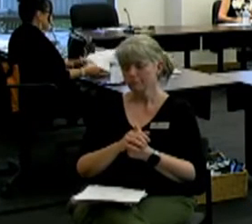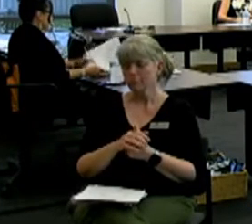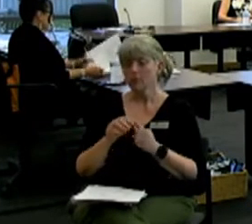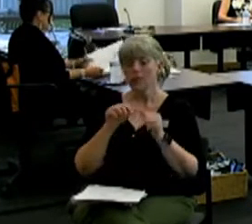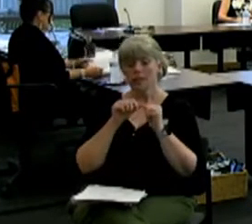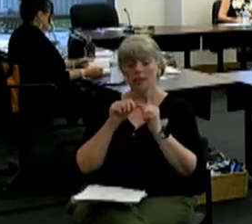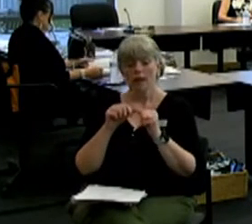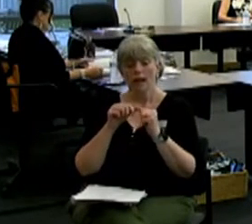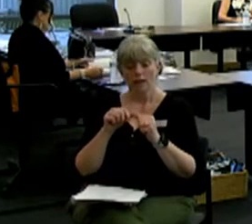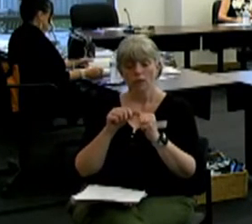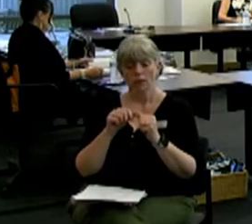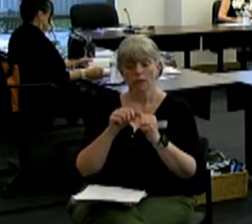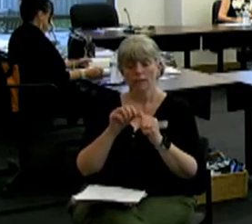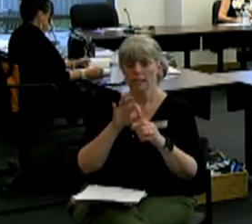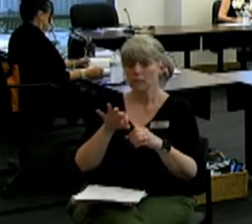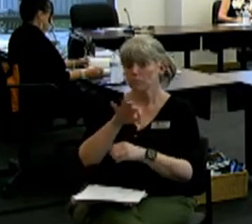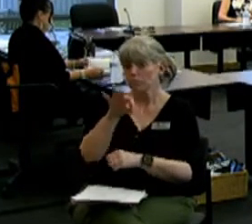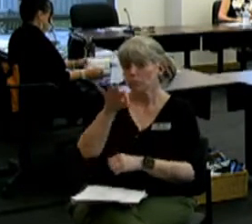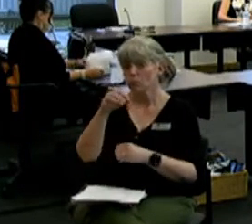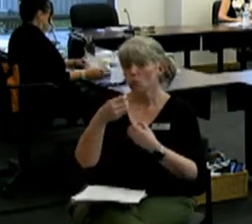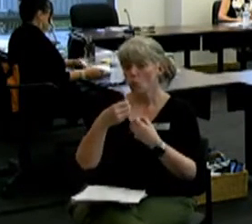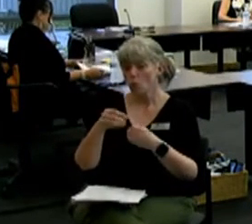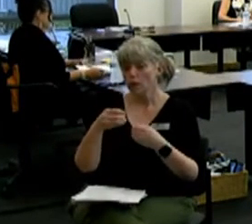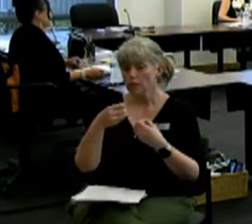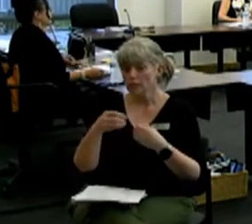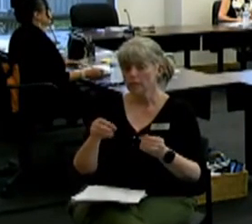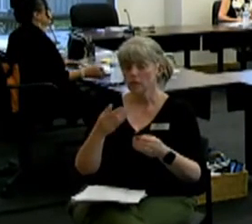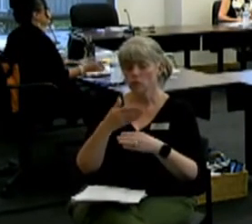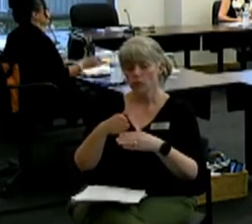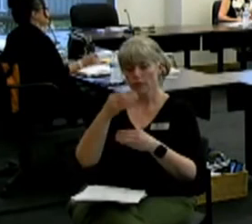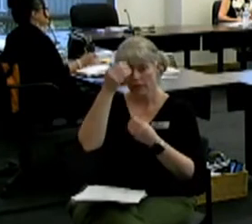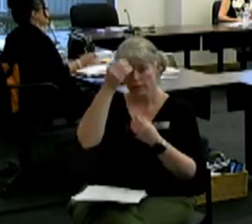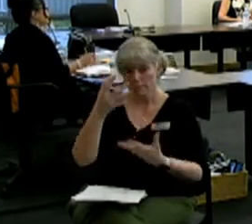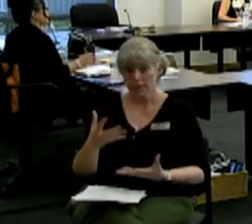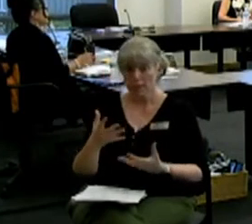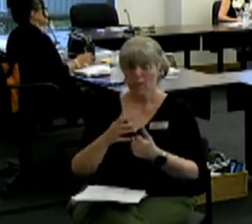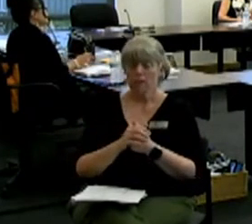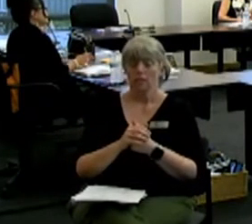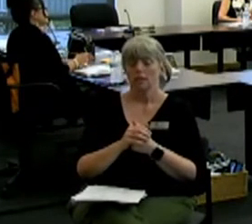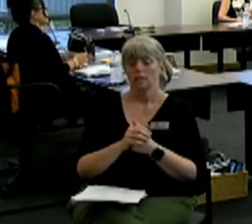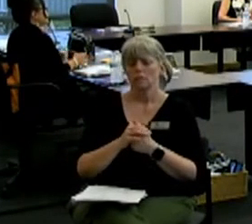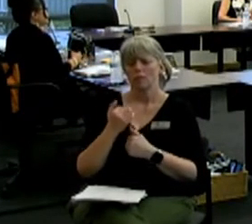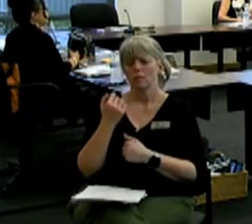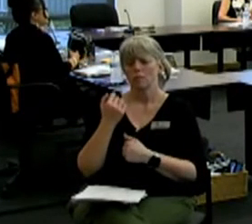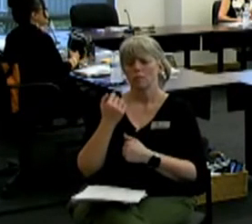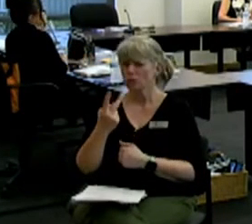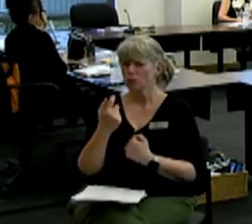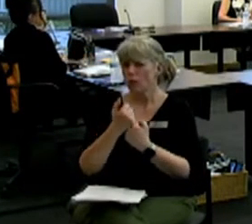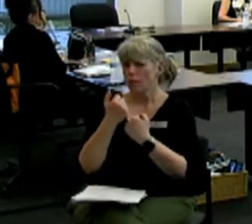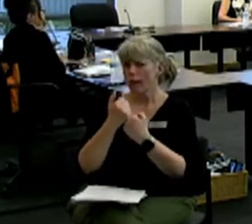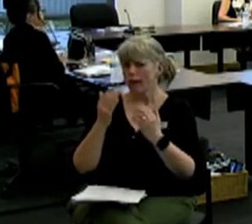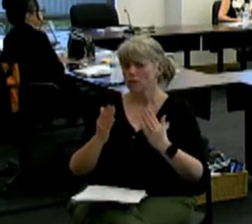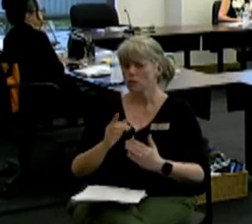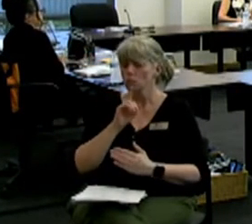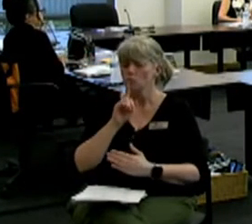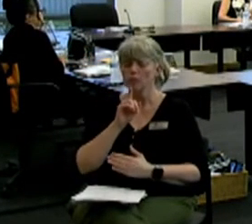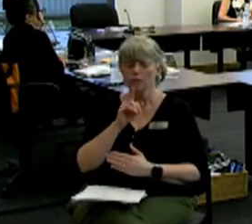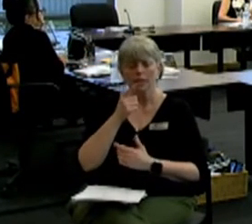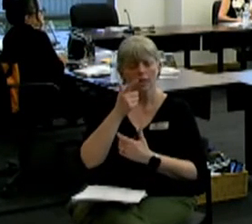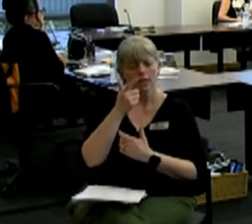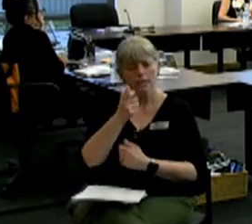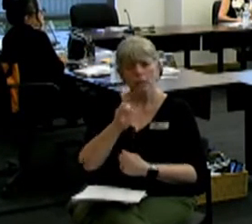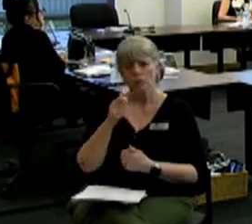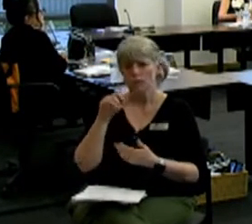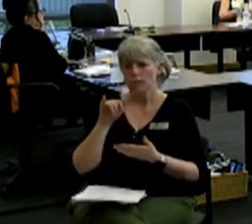identify church and spiritual organizations to share this information. We had 1 or 2 ambassadors that were really interested